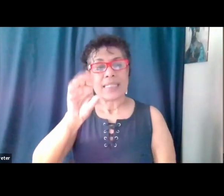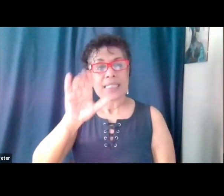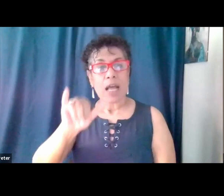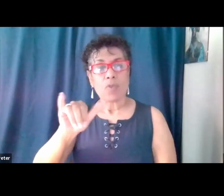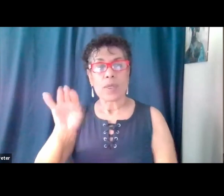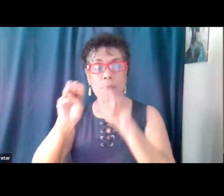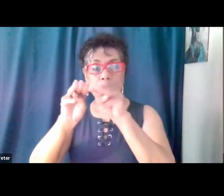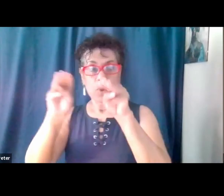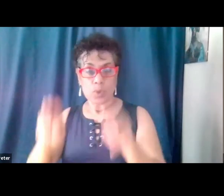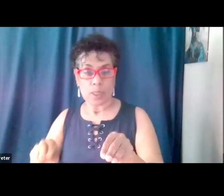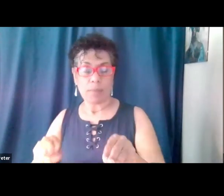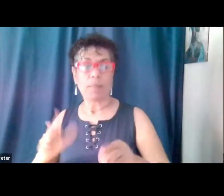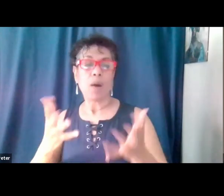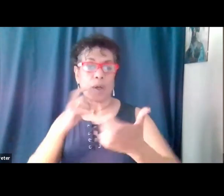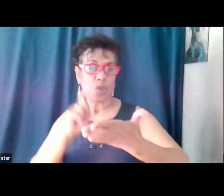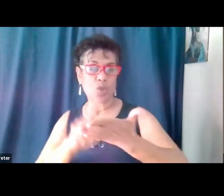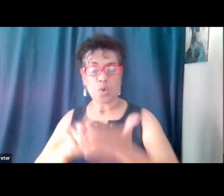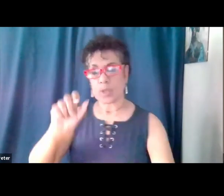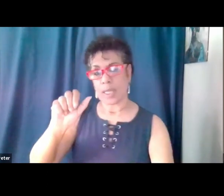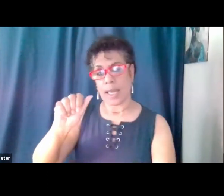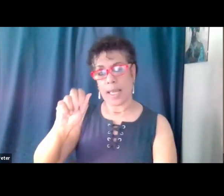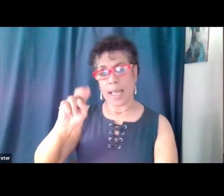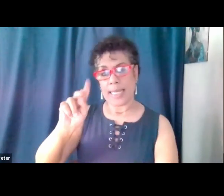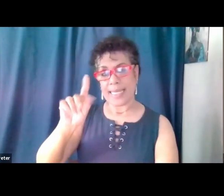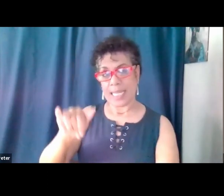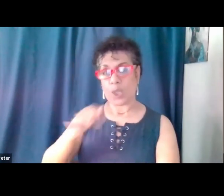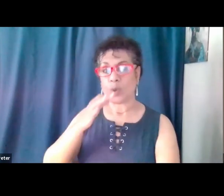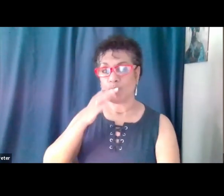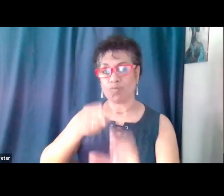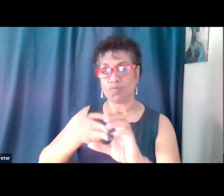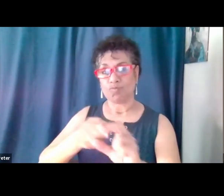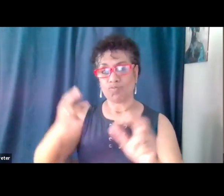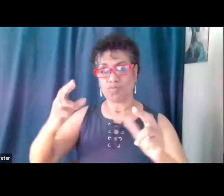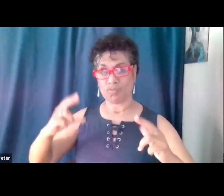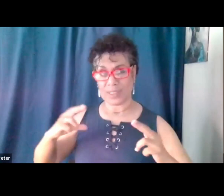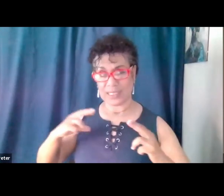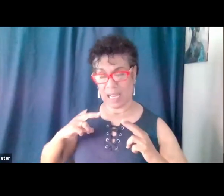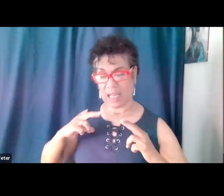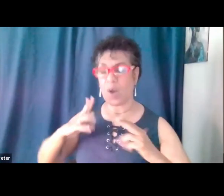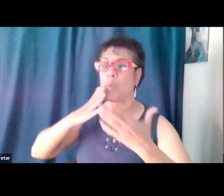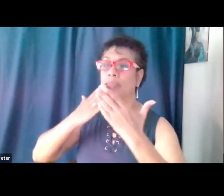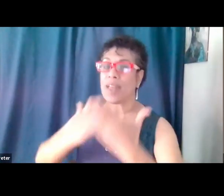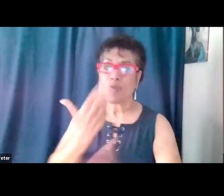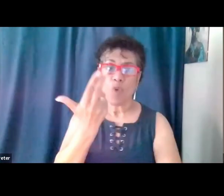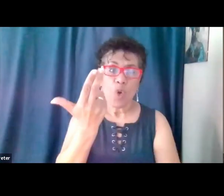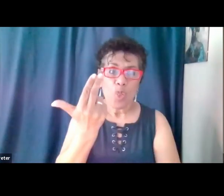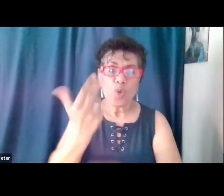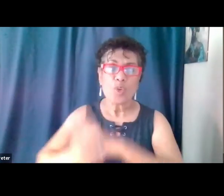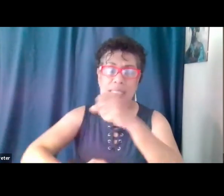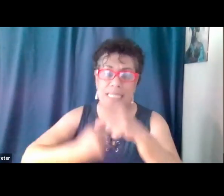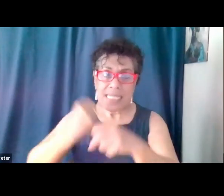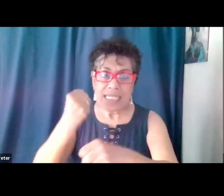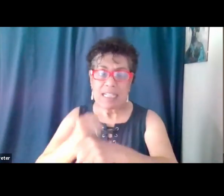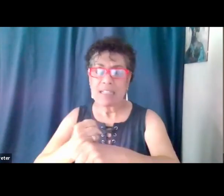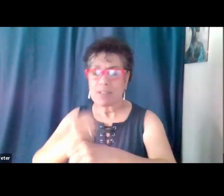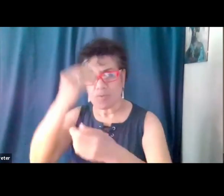acknowledge that Anita's impending retirement and to thank her for her 13 years and all that she's done for all of